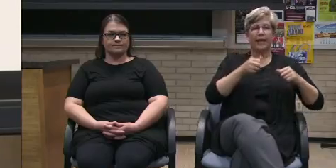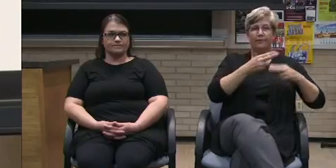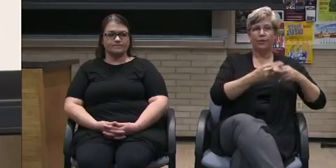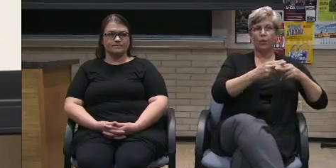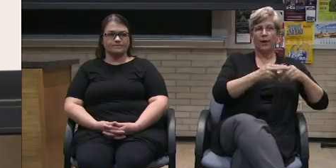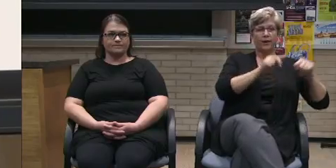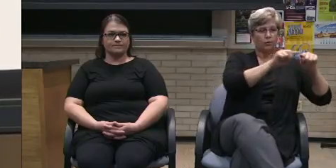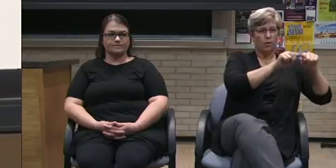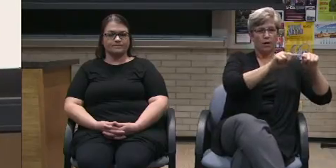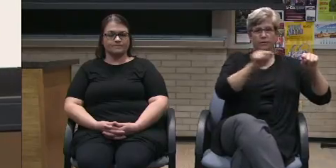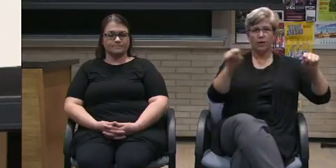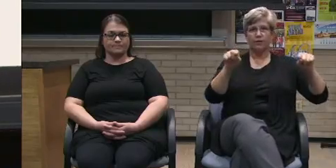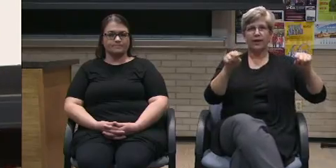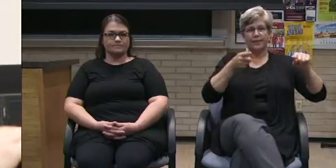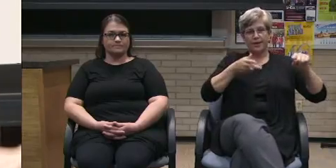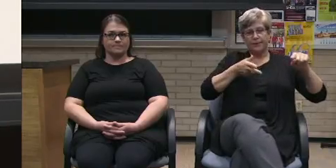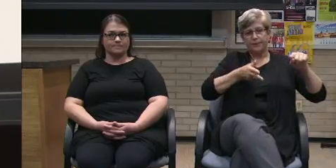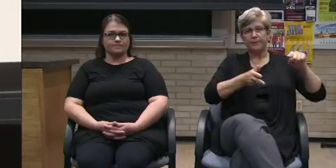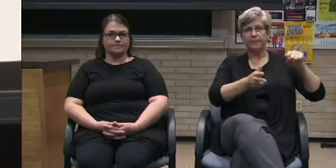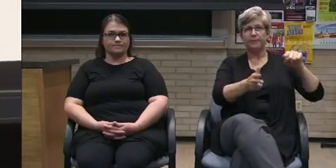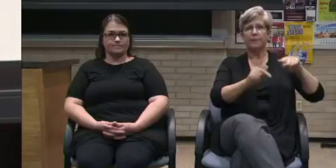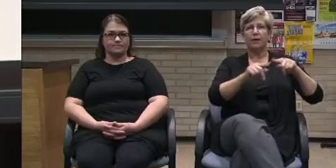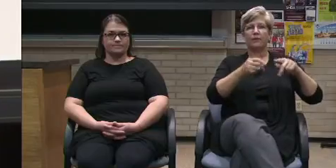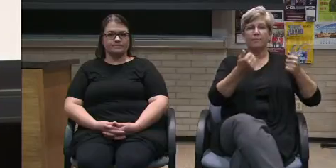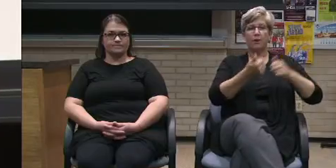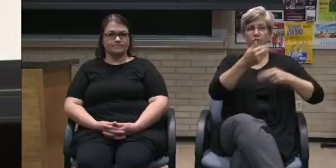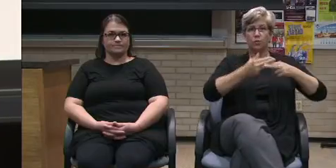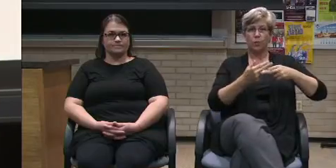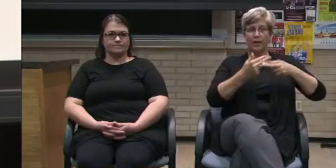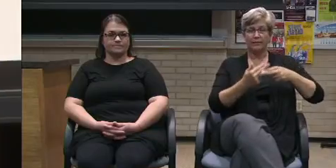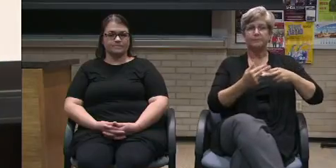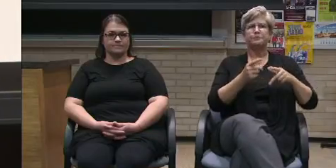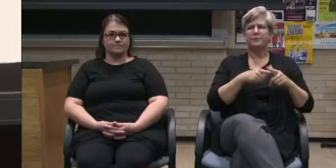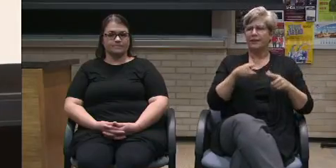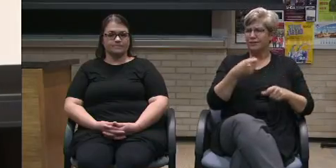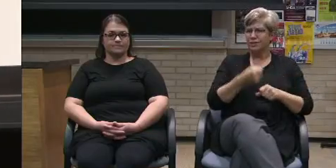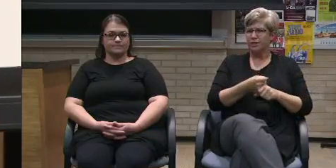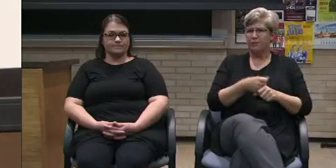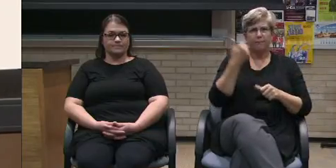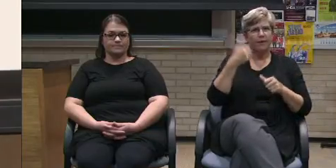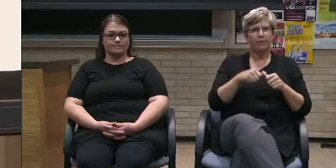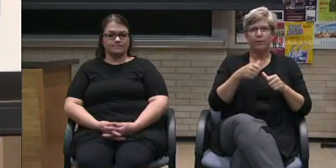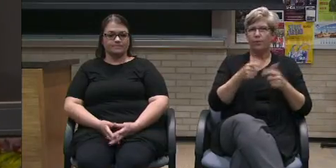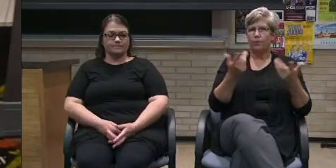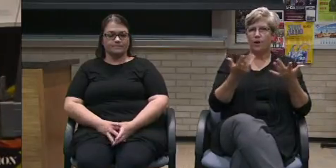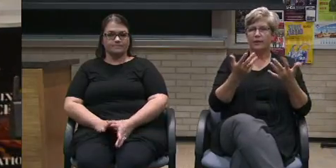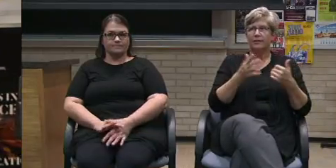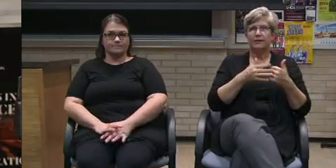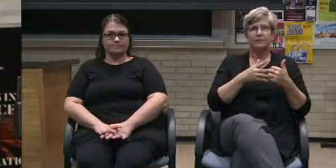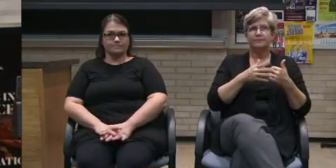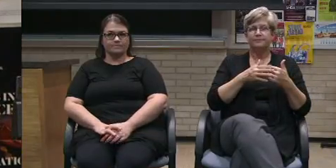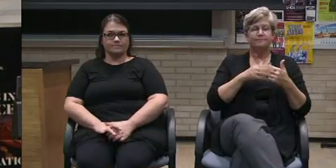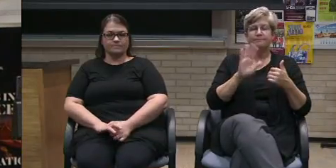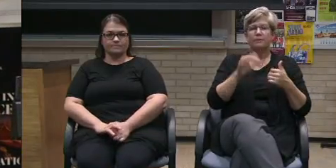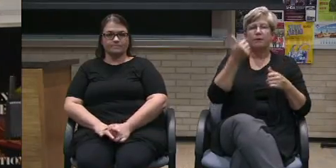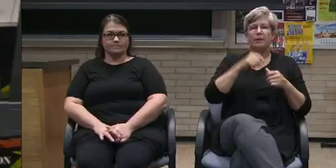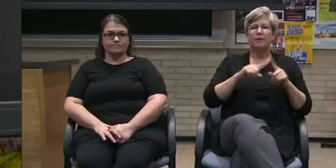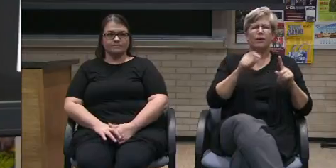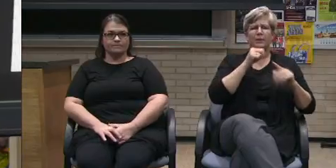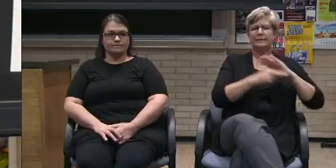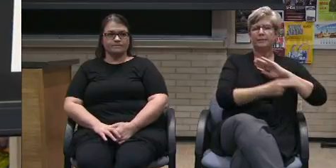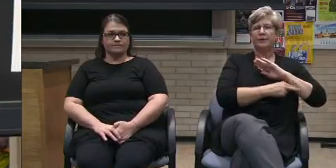right height for the sailboat to go under, but holds the most weight. And this year, I can't remember what it was, but they had to build something